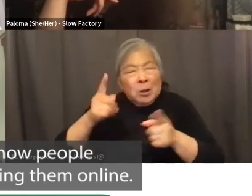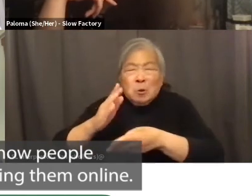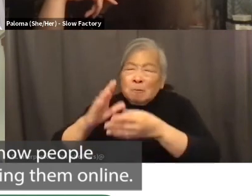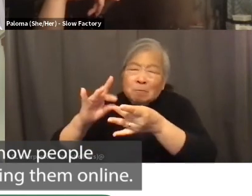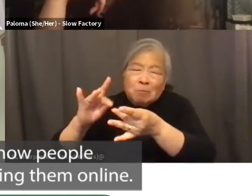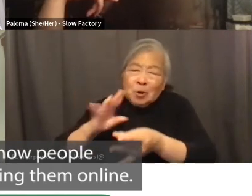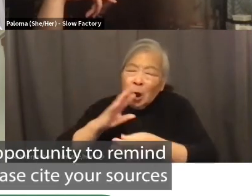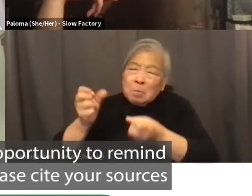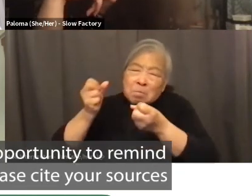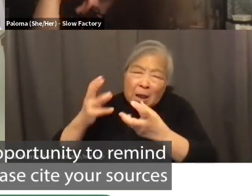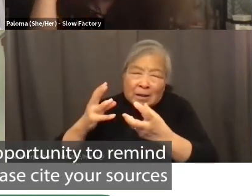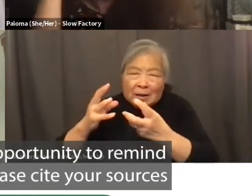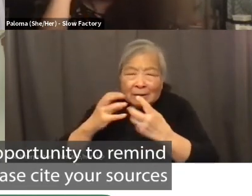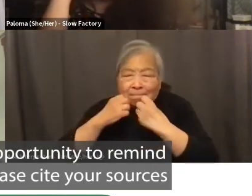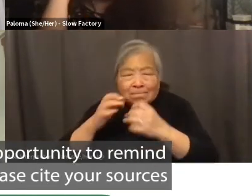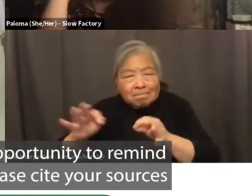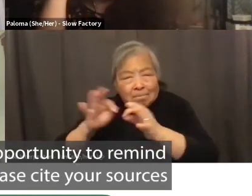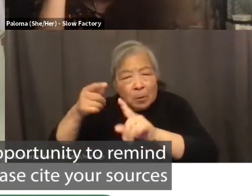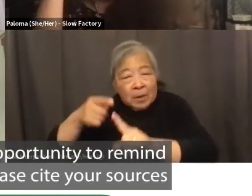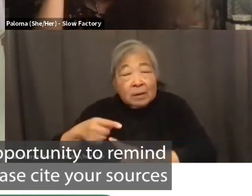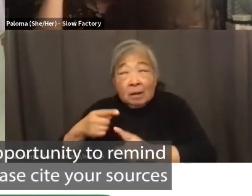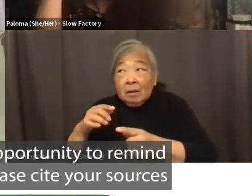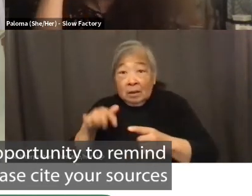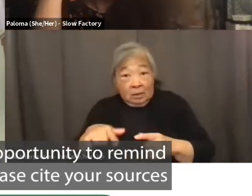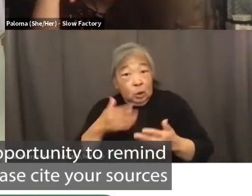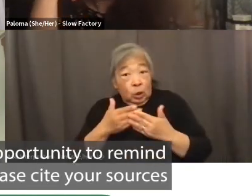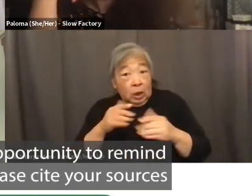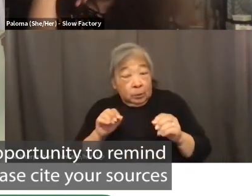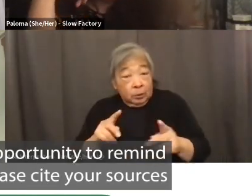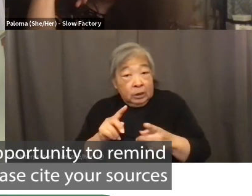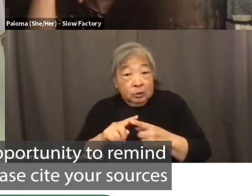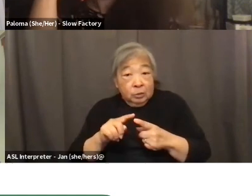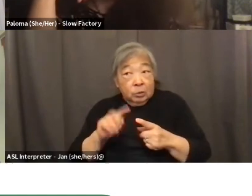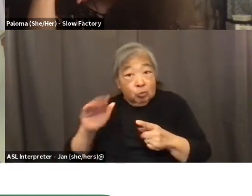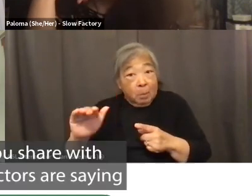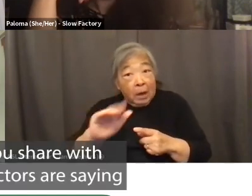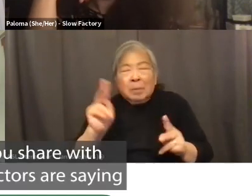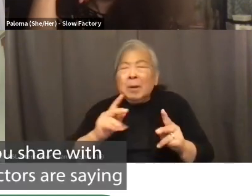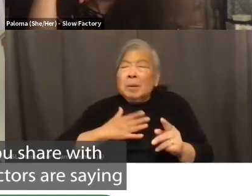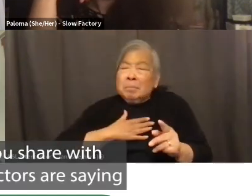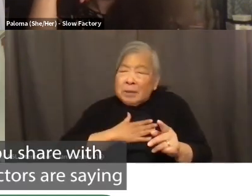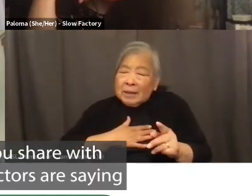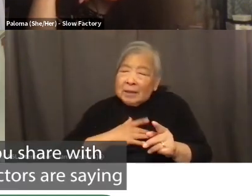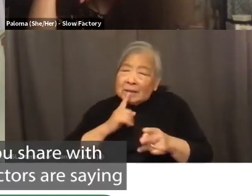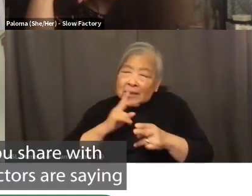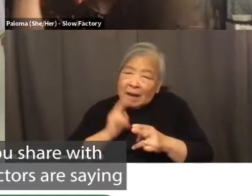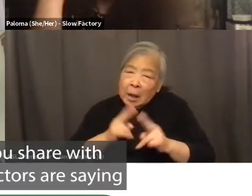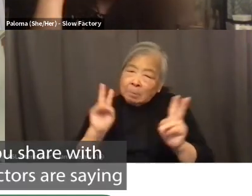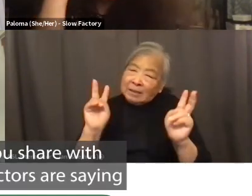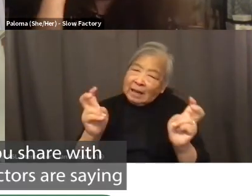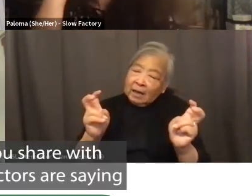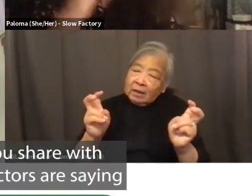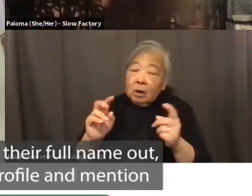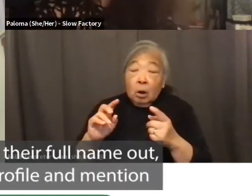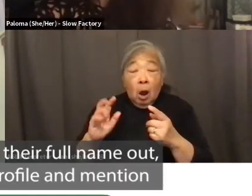will be sharing them online. And this is an opportunity to remind everyone to please cite your sources. when you share what our